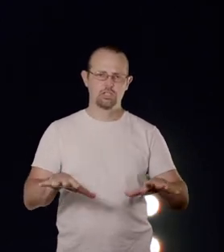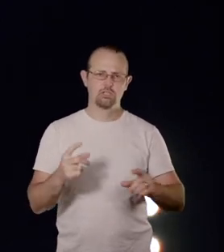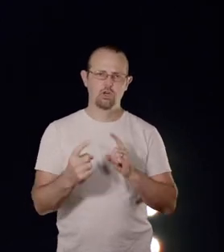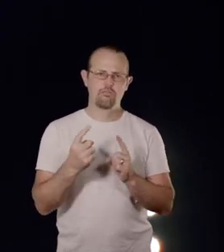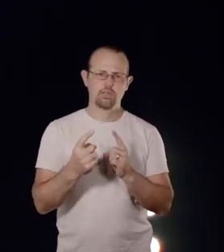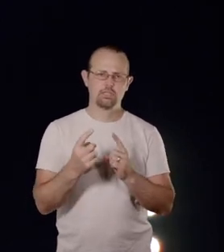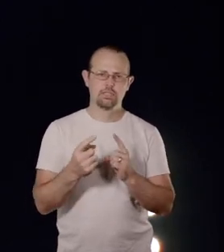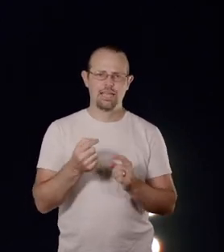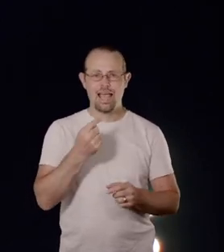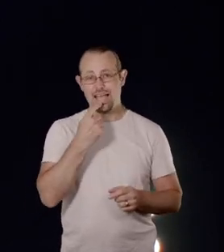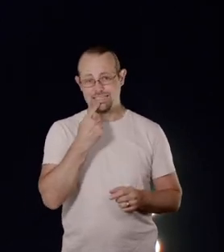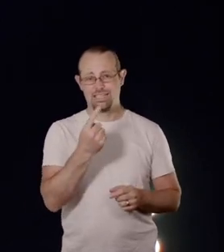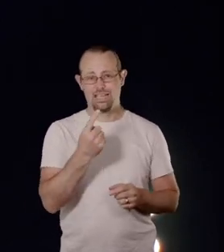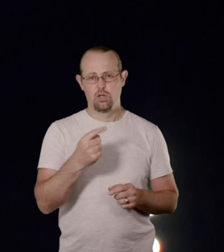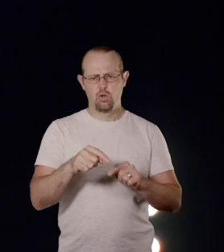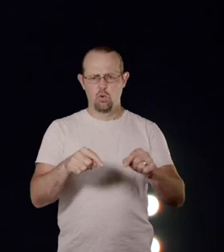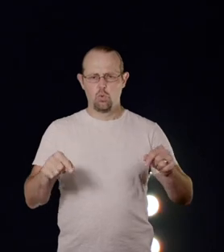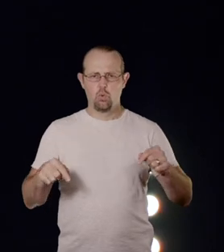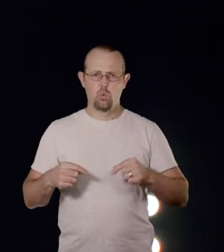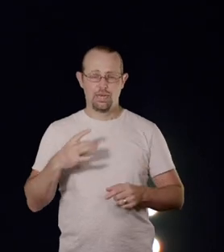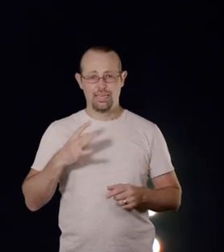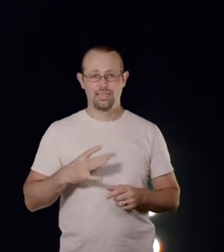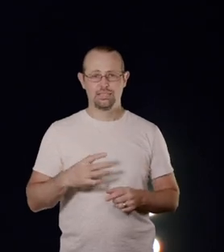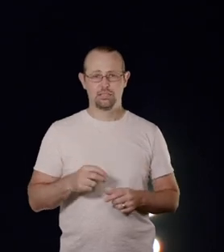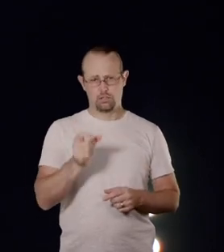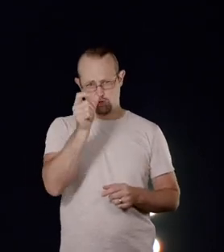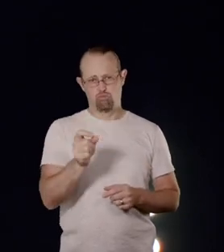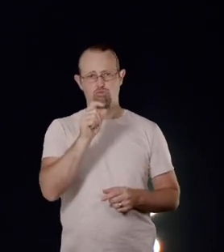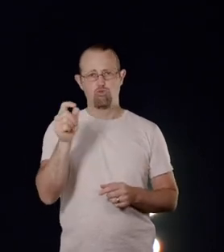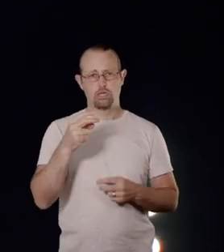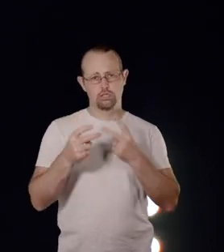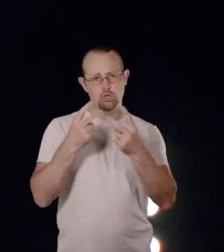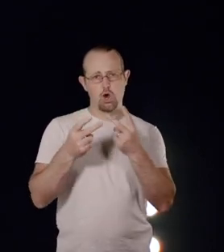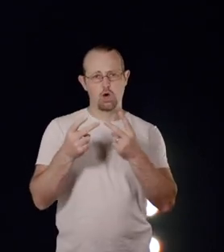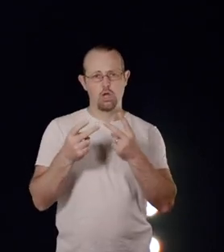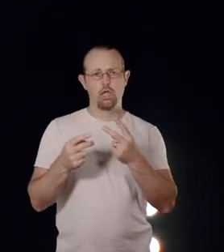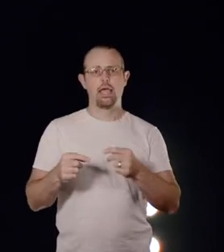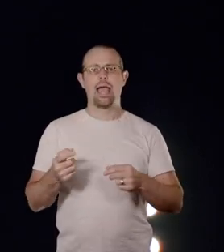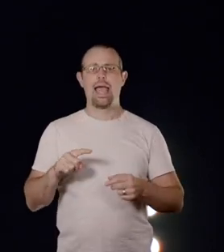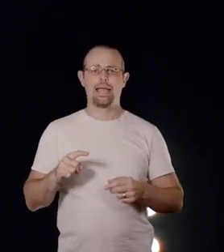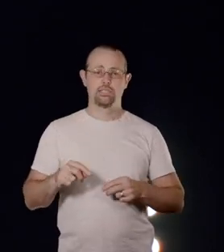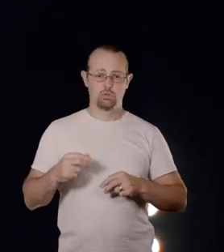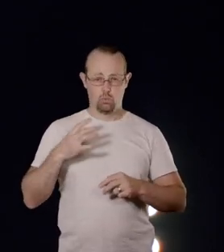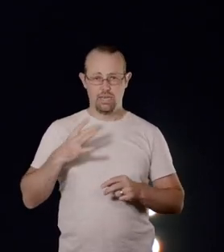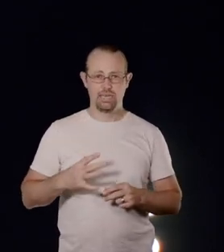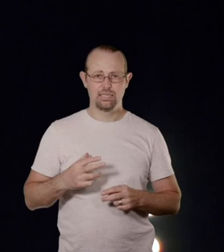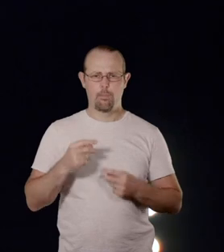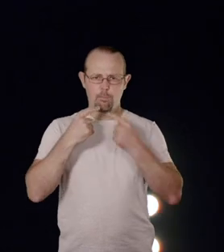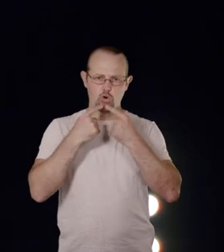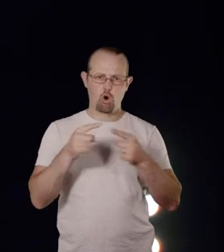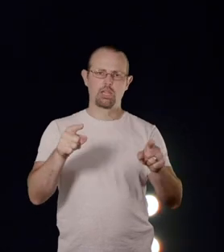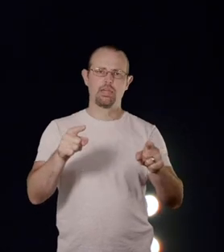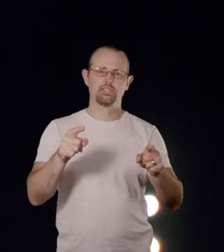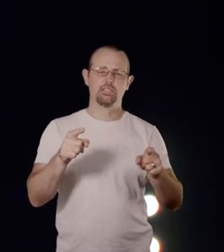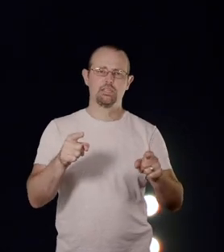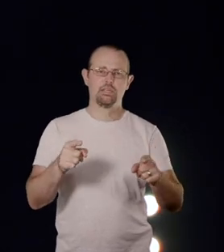cross song, we need proclamation. Cross song is our GPS. It tells us where we are. Are we saved today or not? I'm going to